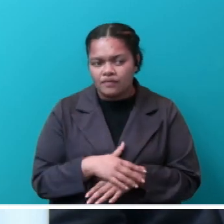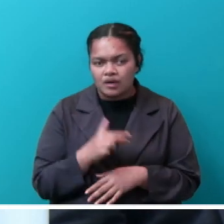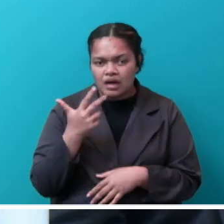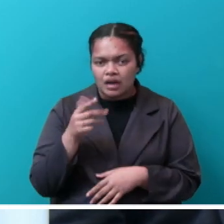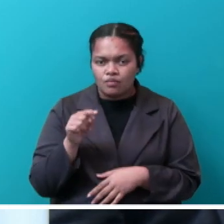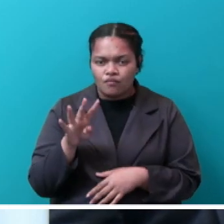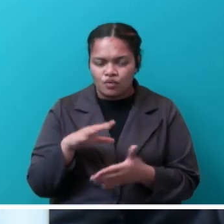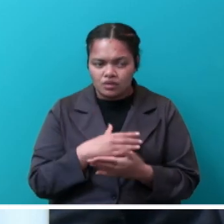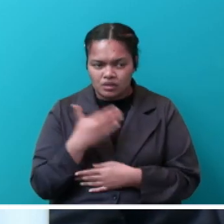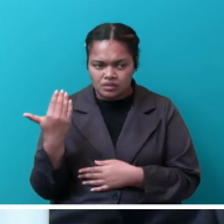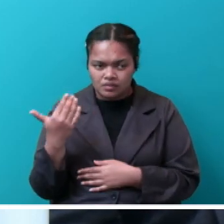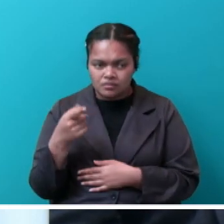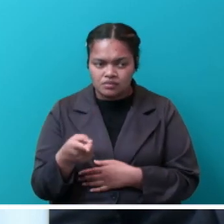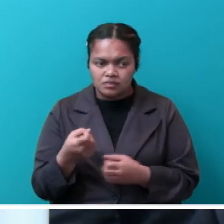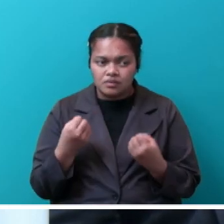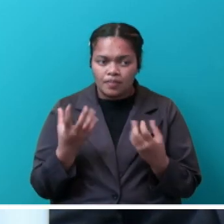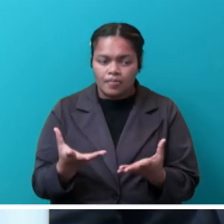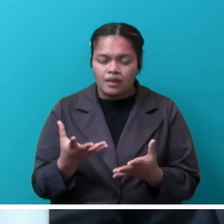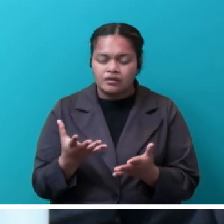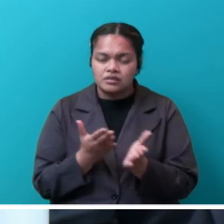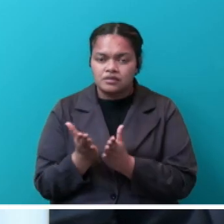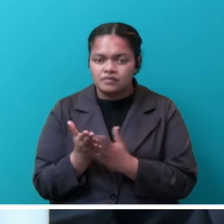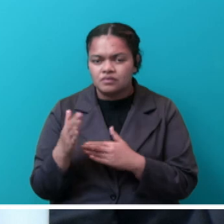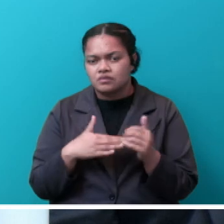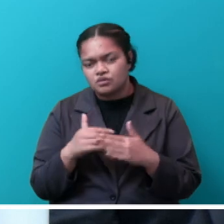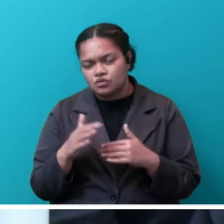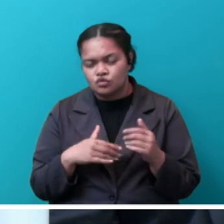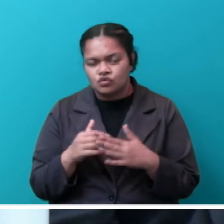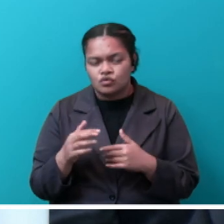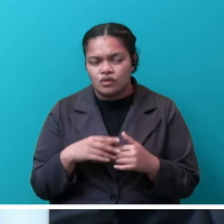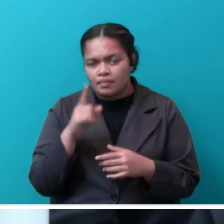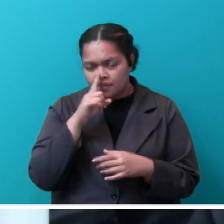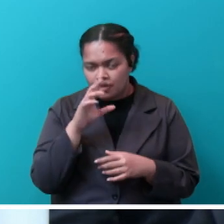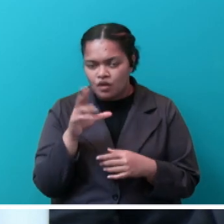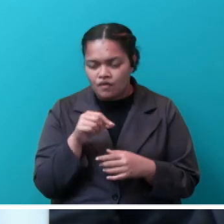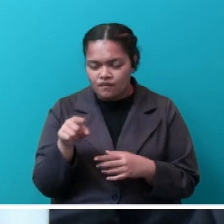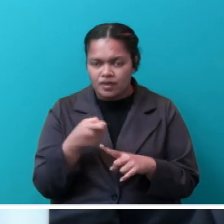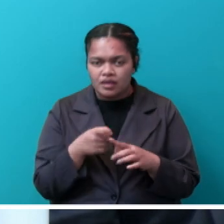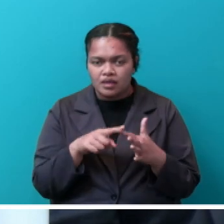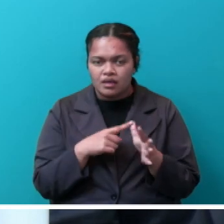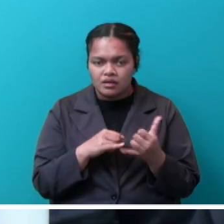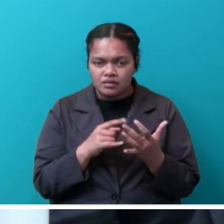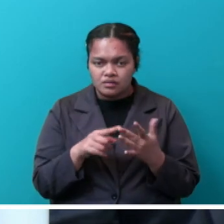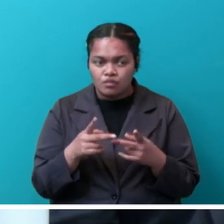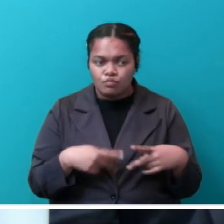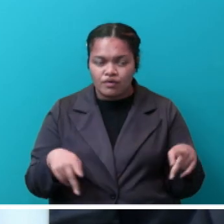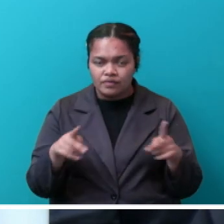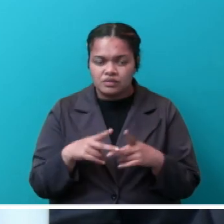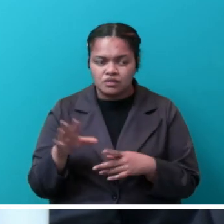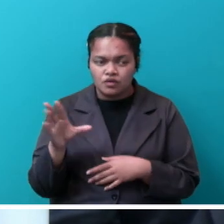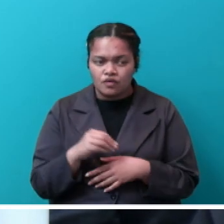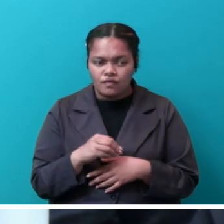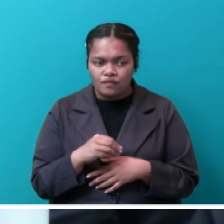this development will provide essential services and infrastructure for the people of Keiyasi, the provinces of